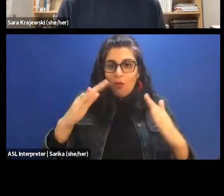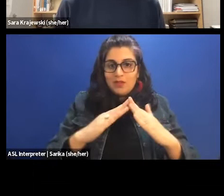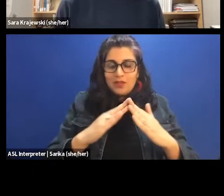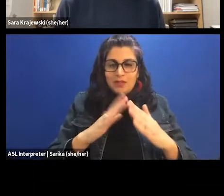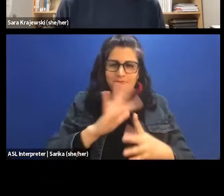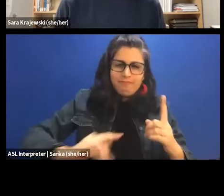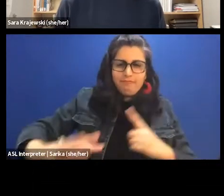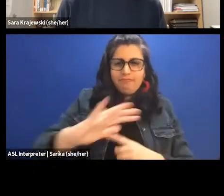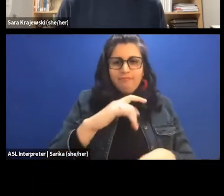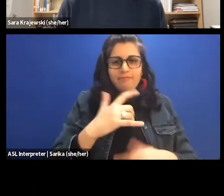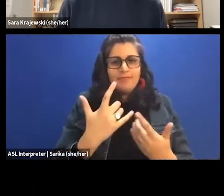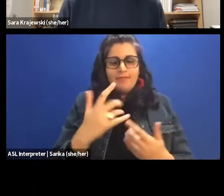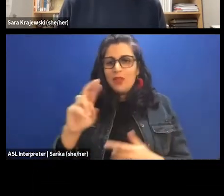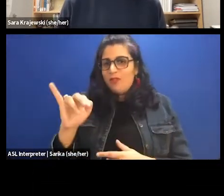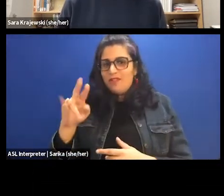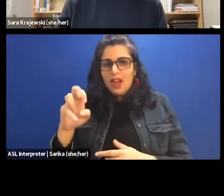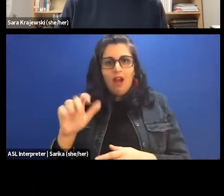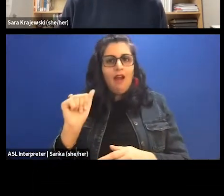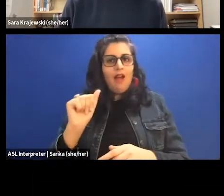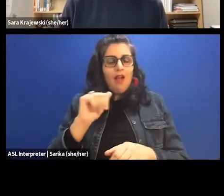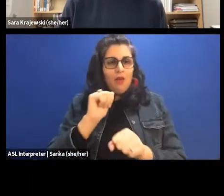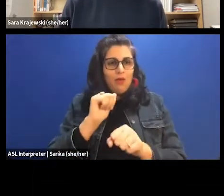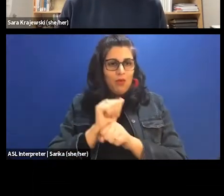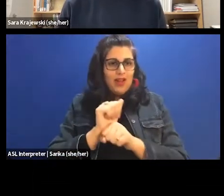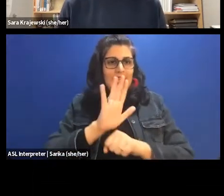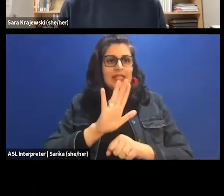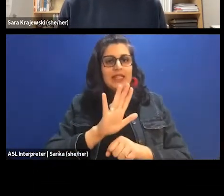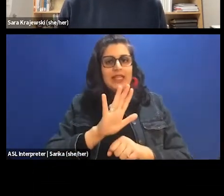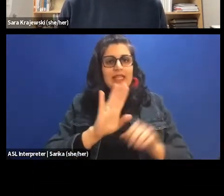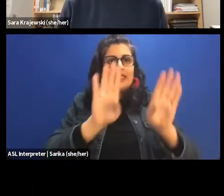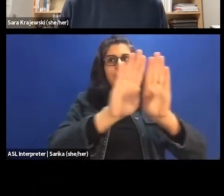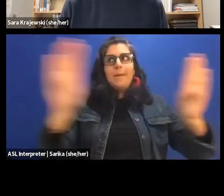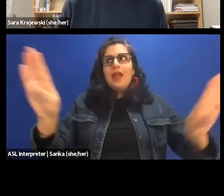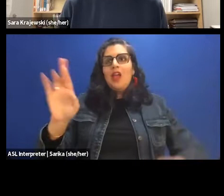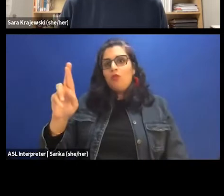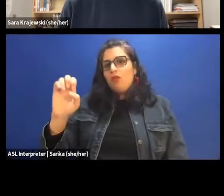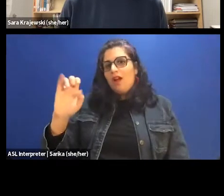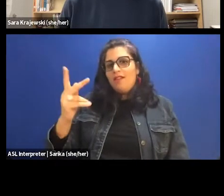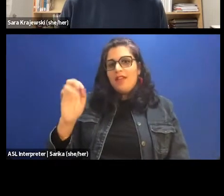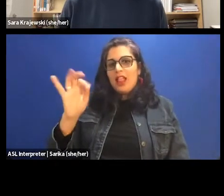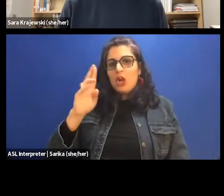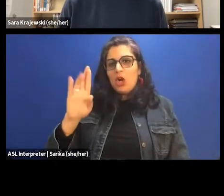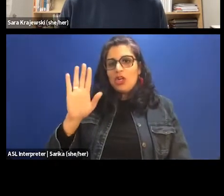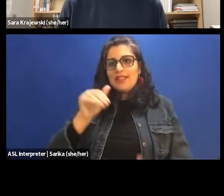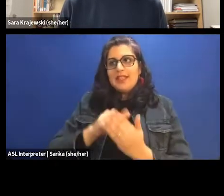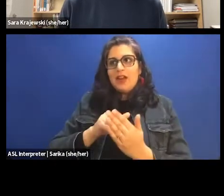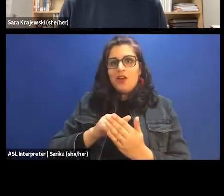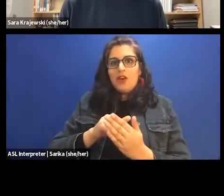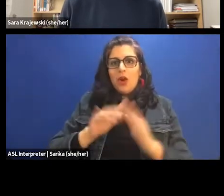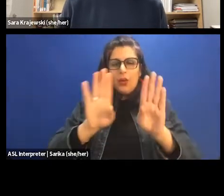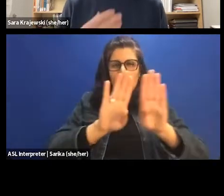time that Rivera was working on his ill-fated mural at Rockefeller Center. The middle image